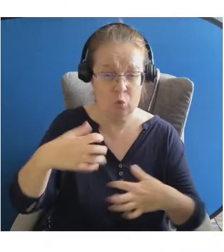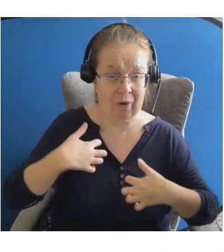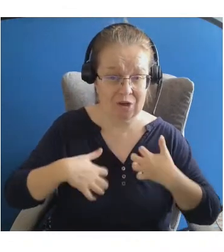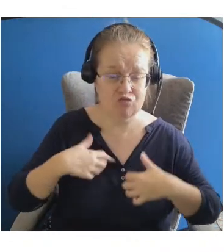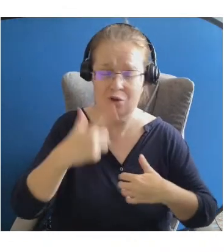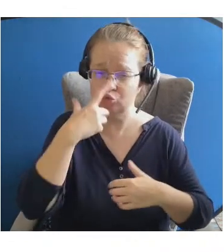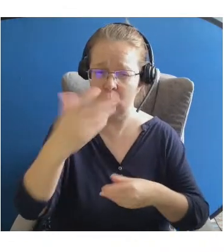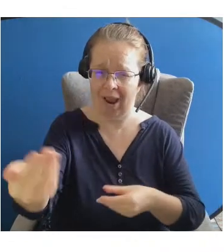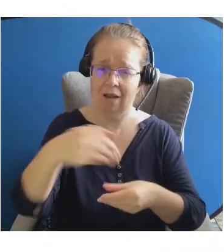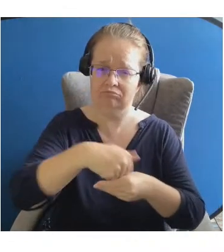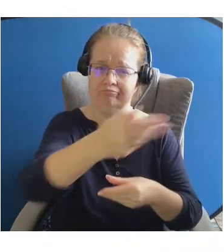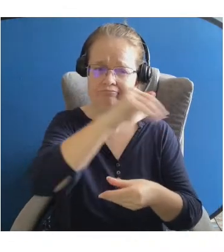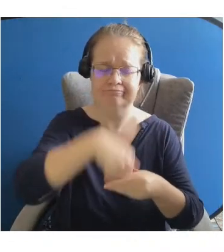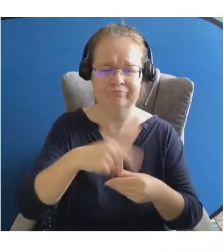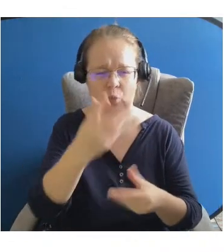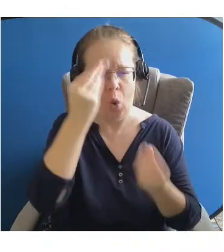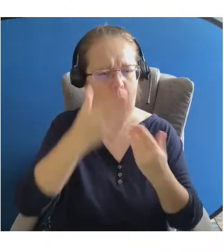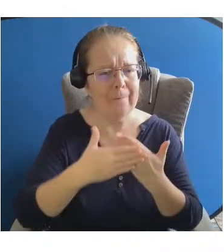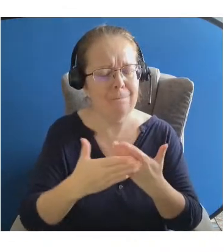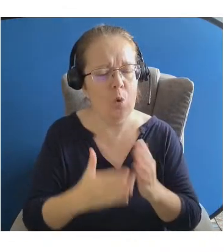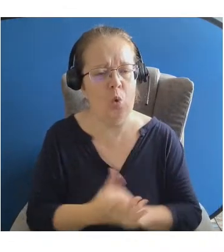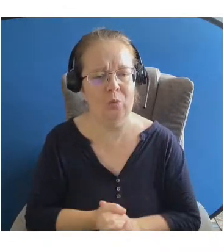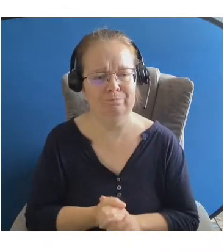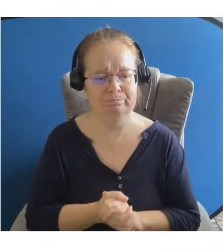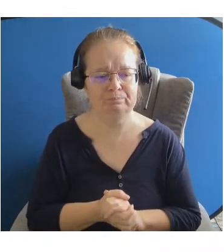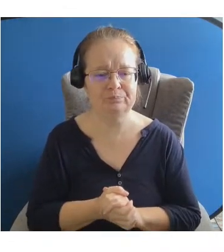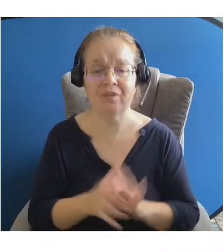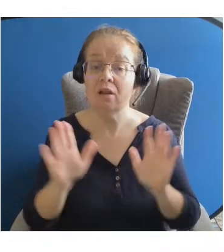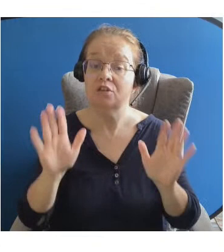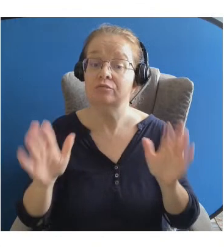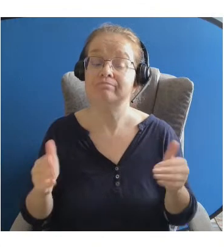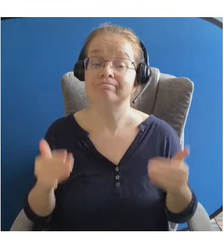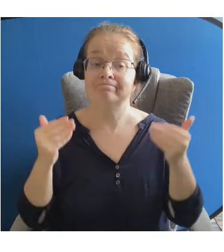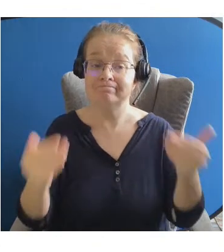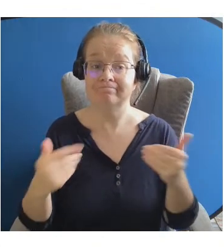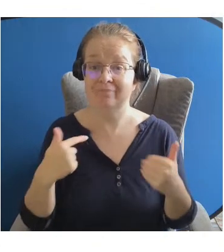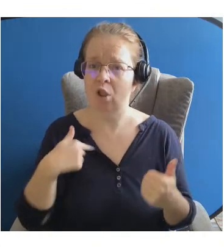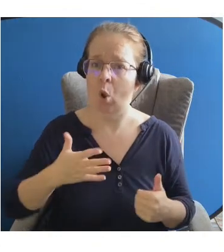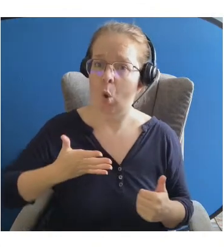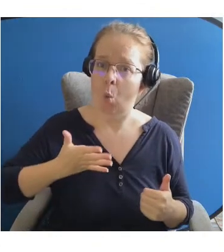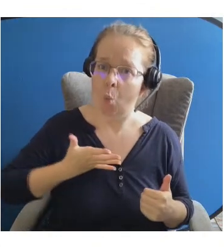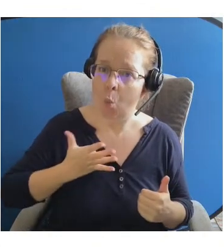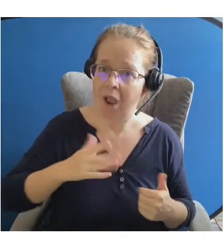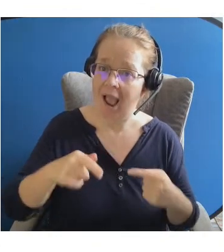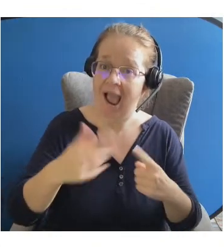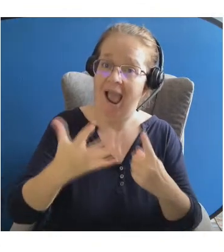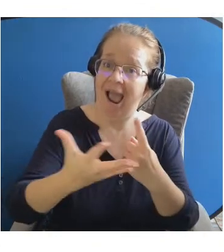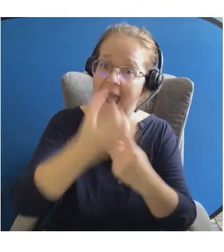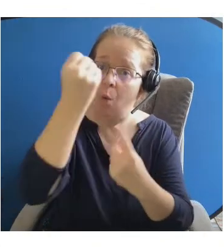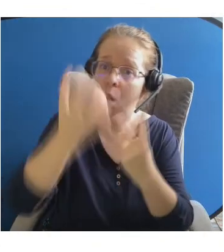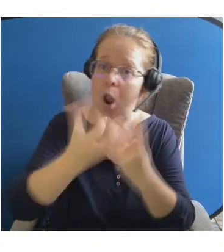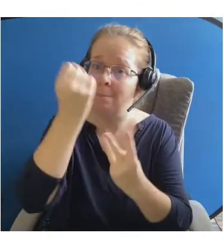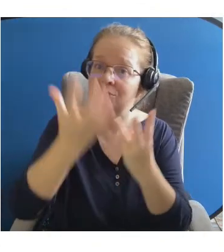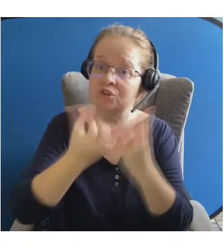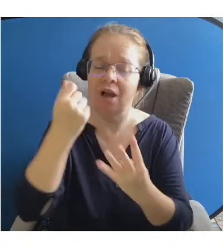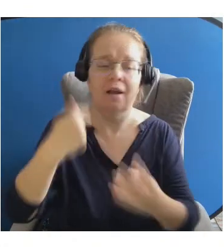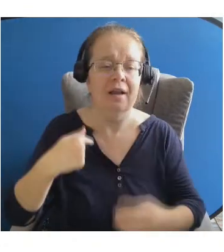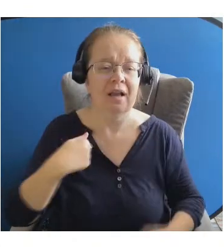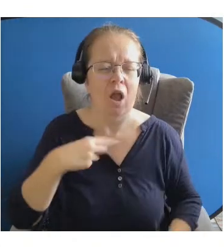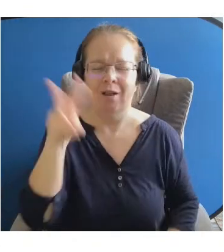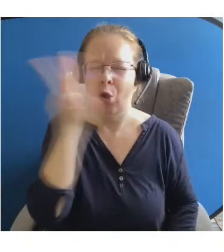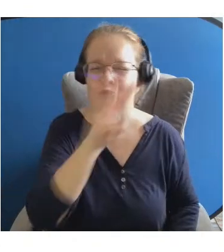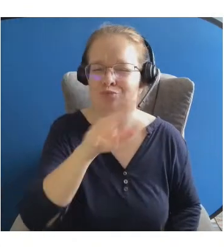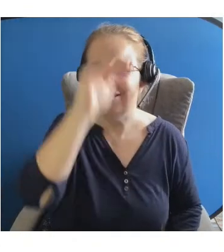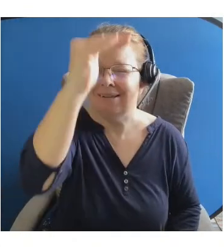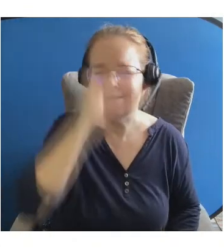possible. So moving on to our desired outcomes of the scheme, I'm not going to read everything that's